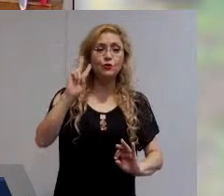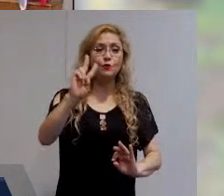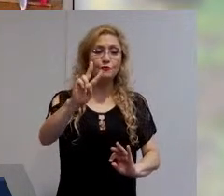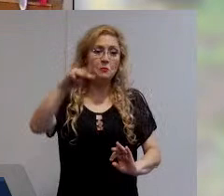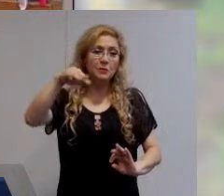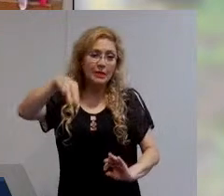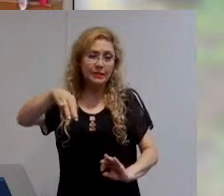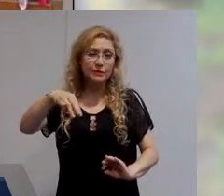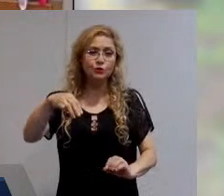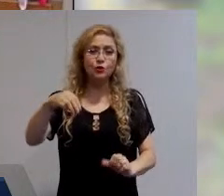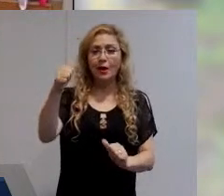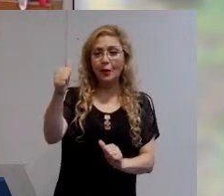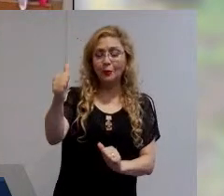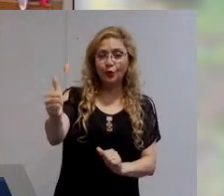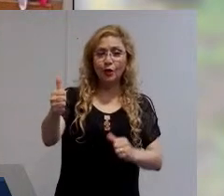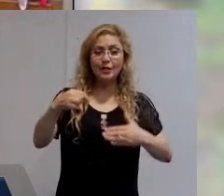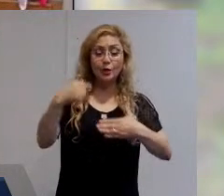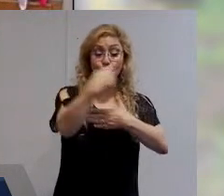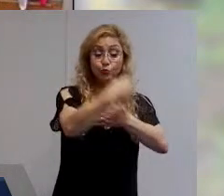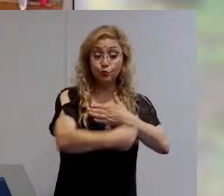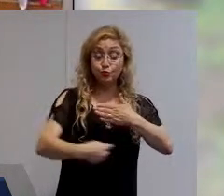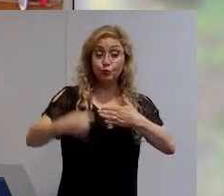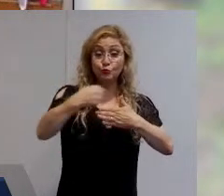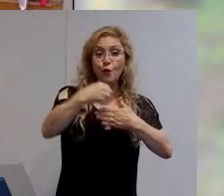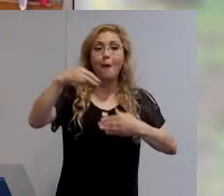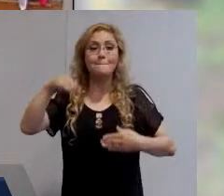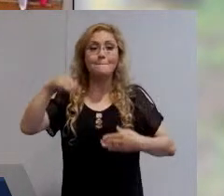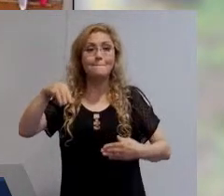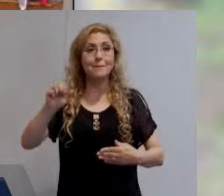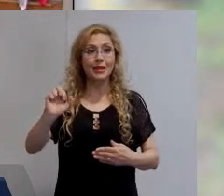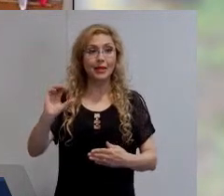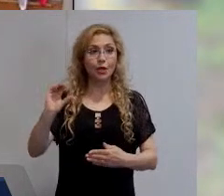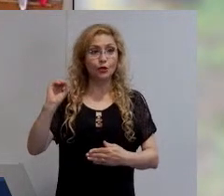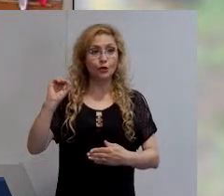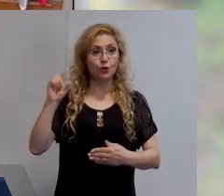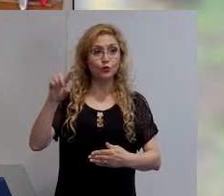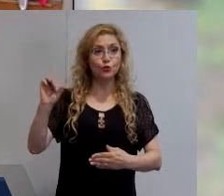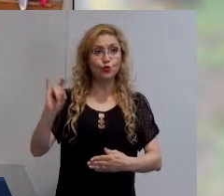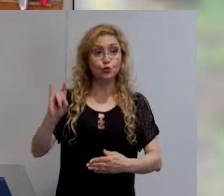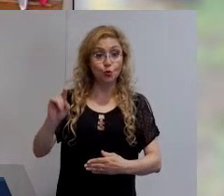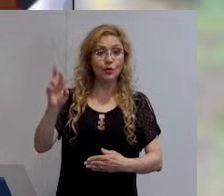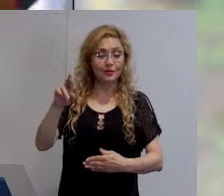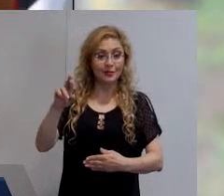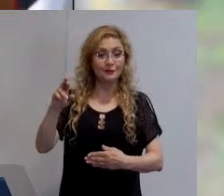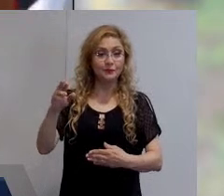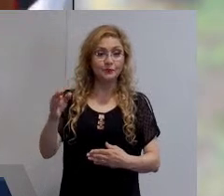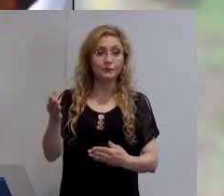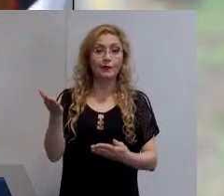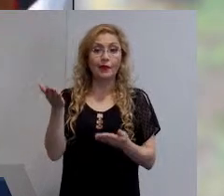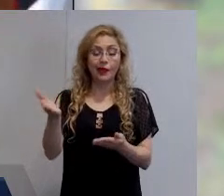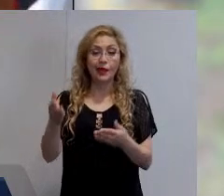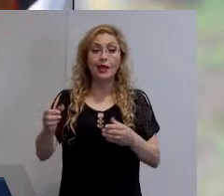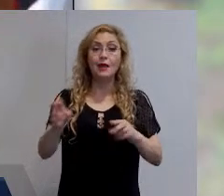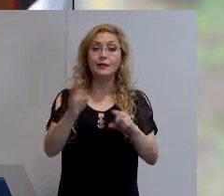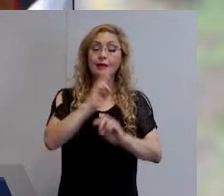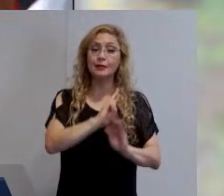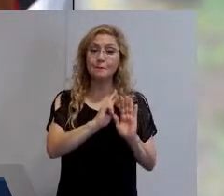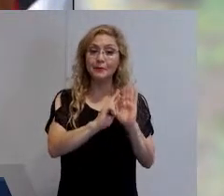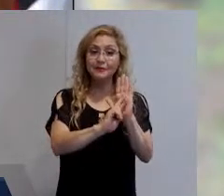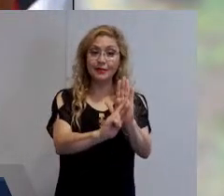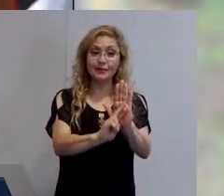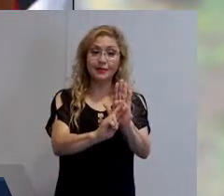we're joined here with ministers, vice ministers, a variety of different regional bodies, SICA,